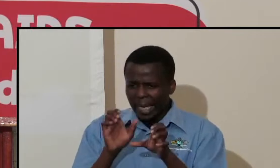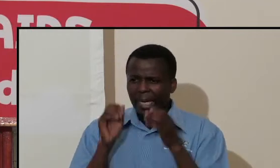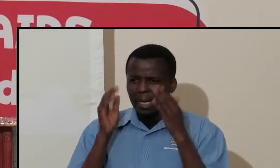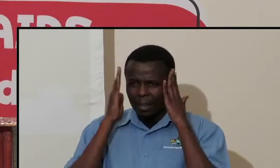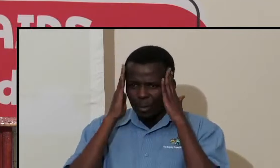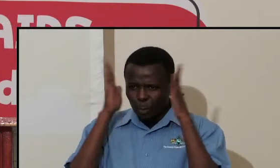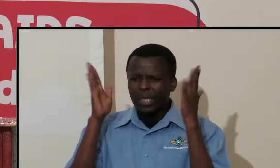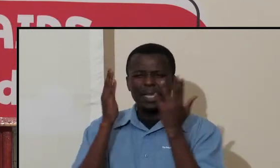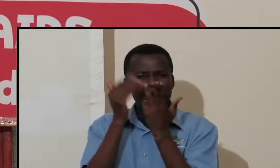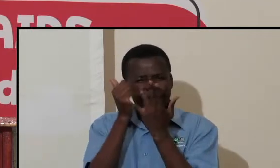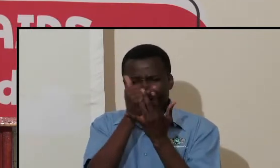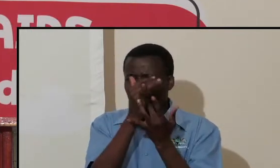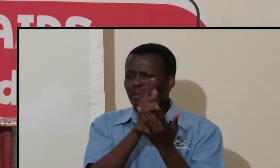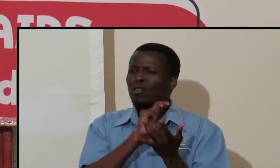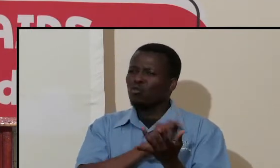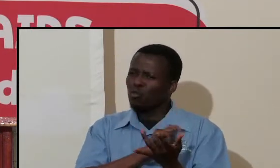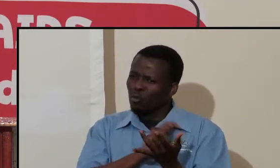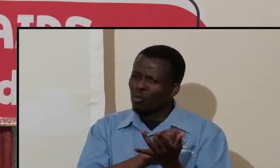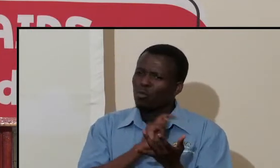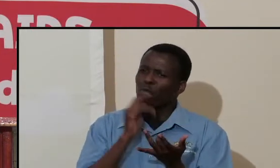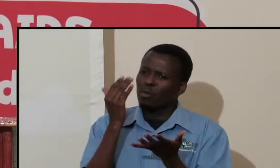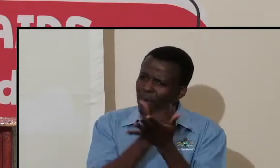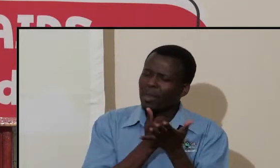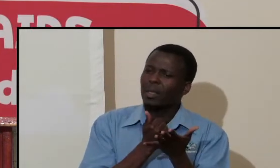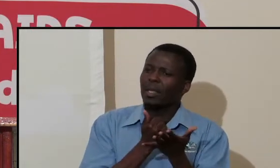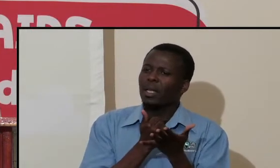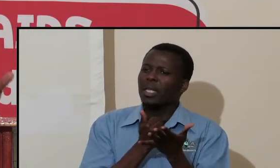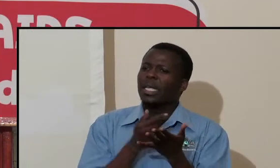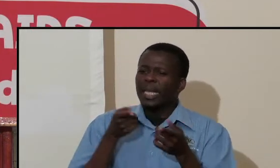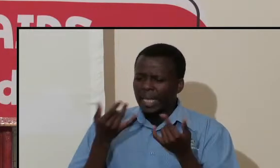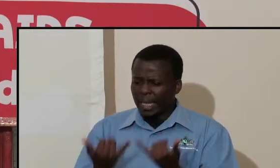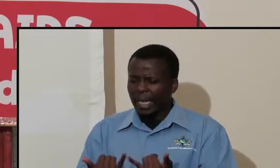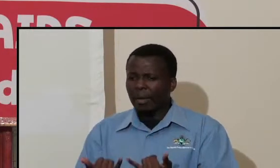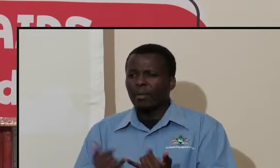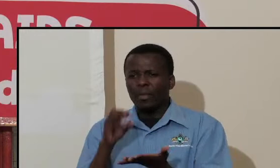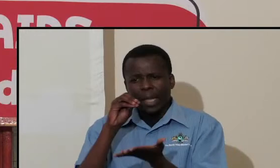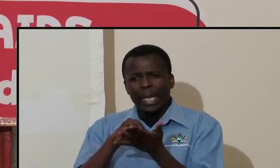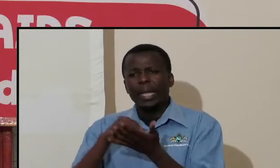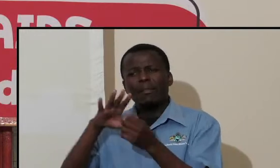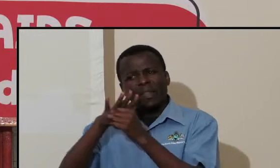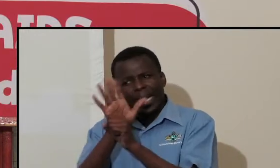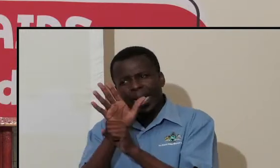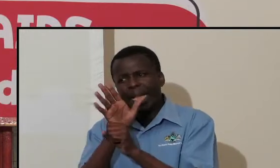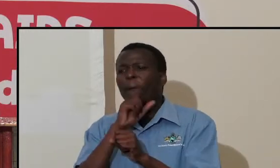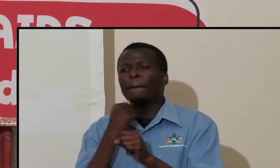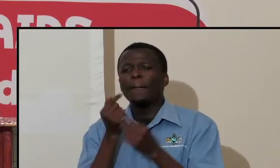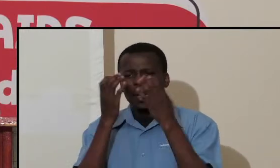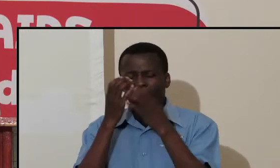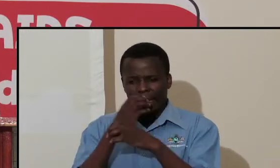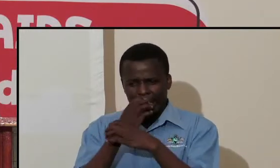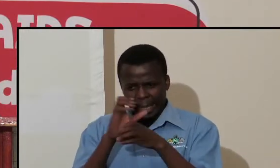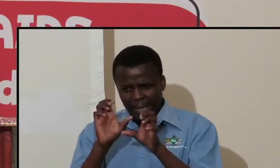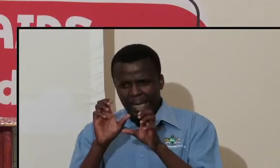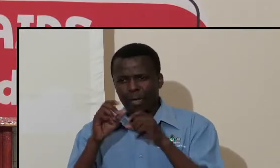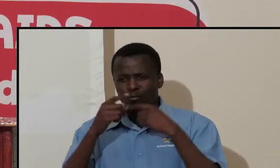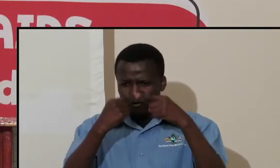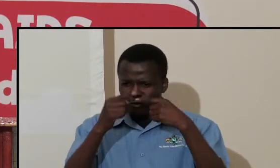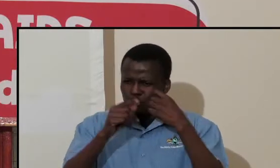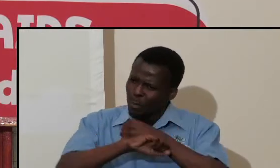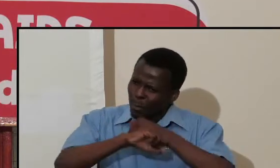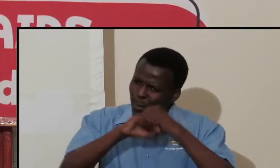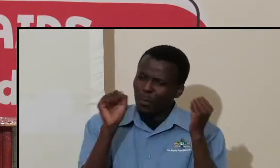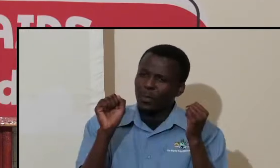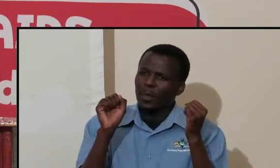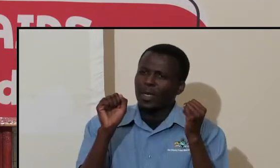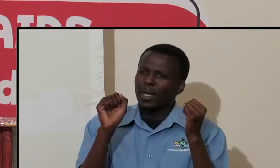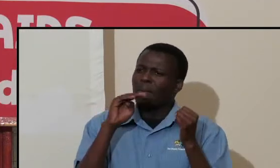that achievement in the face of COVID-19, based on our data from December 2020. Ladies and gentlemen,